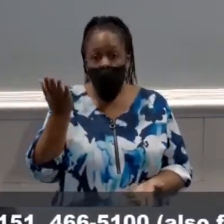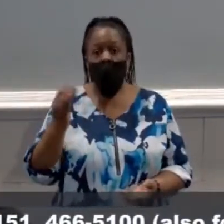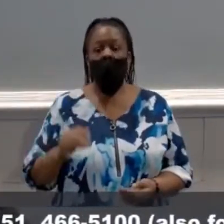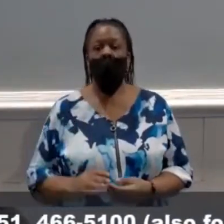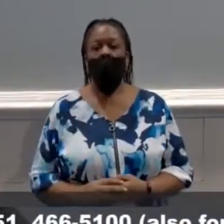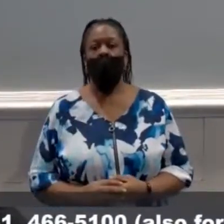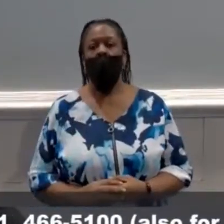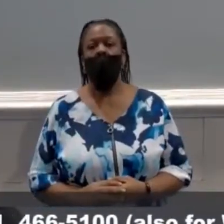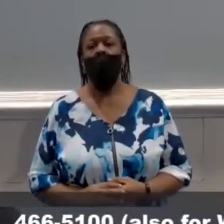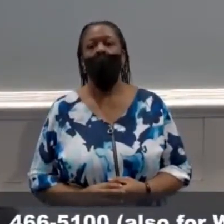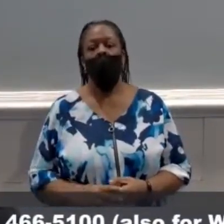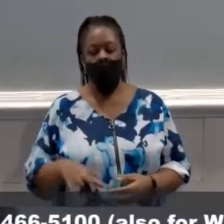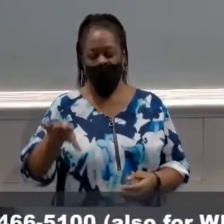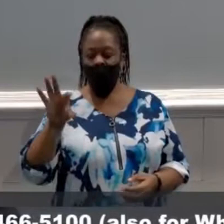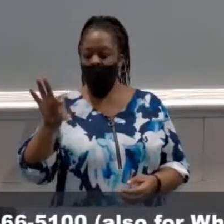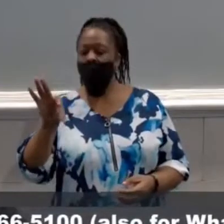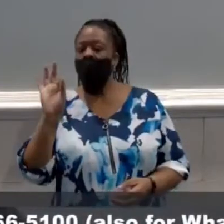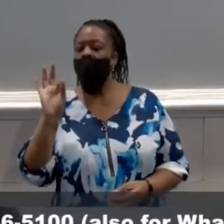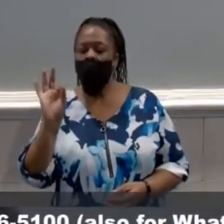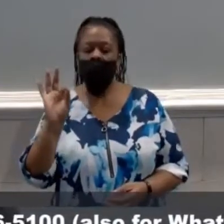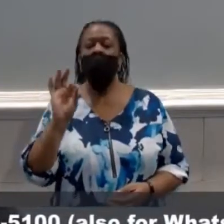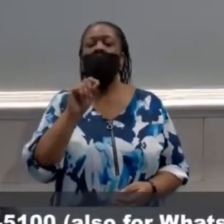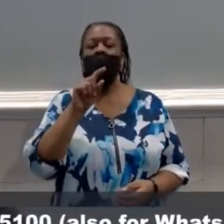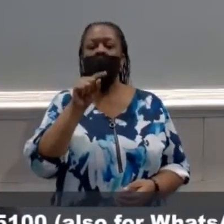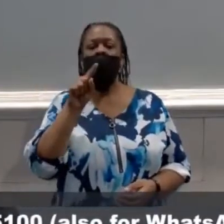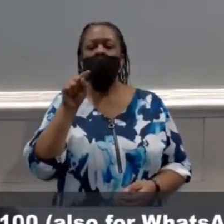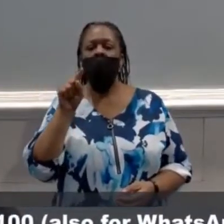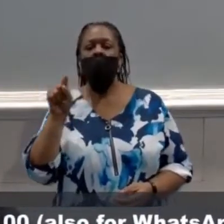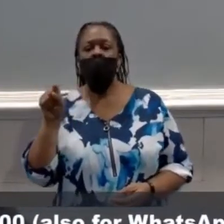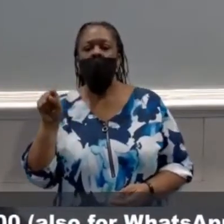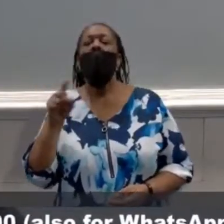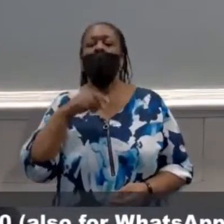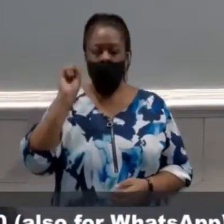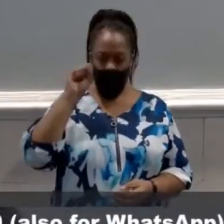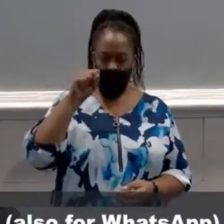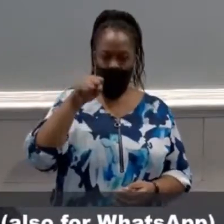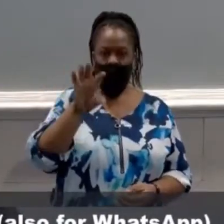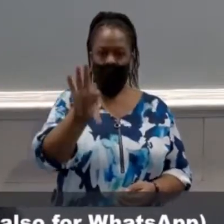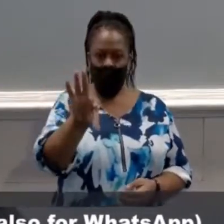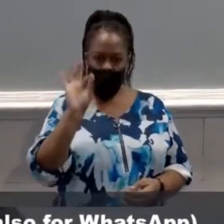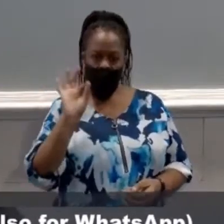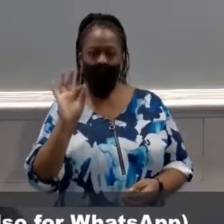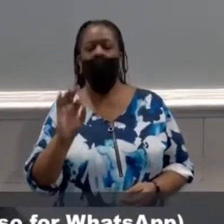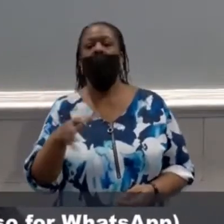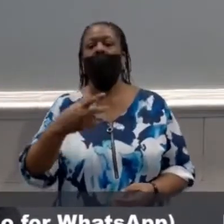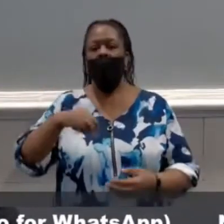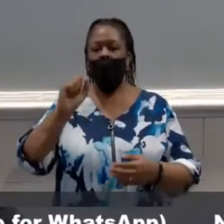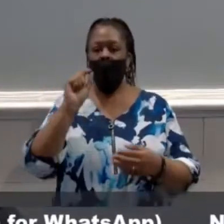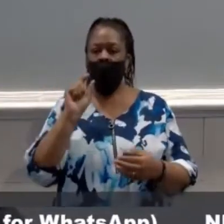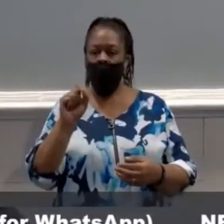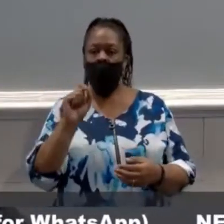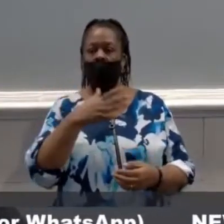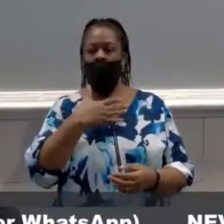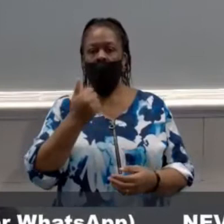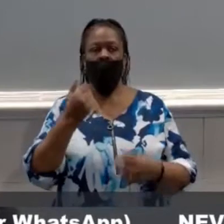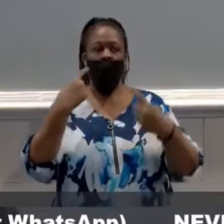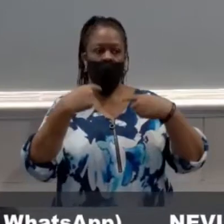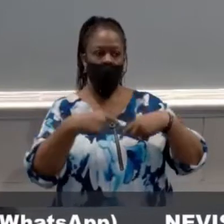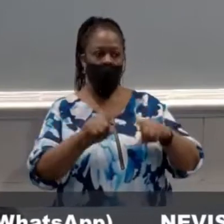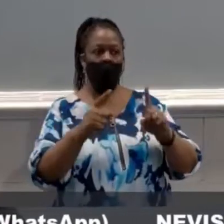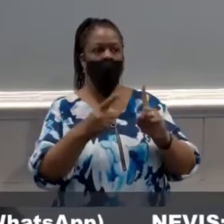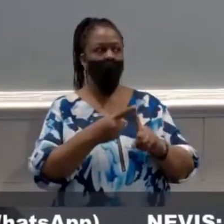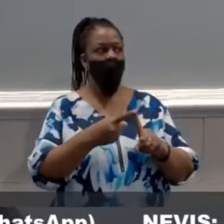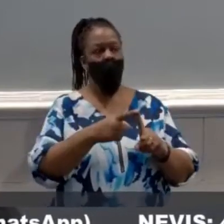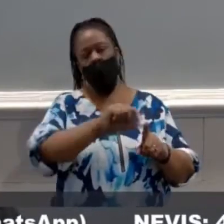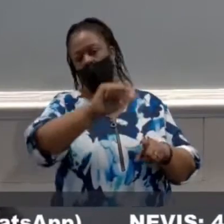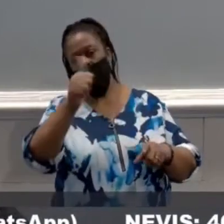identified the option, then you can go and proceed to complete the immigration and